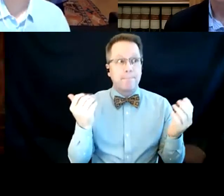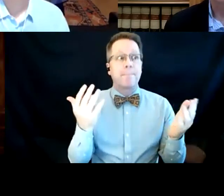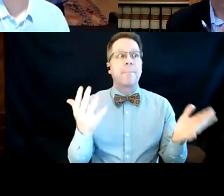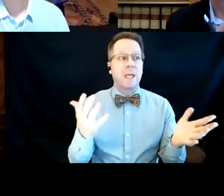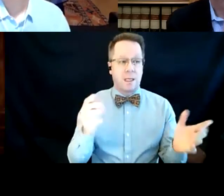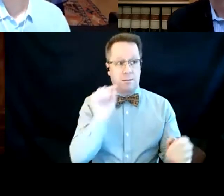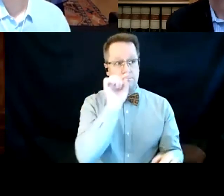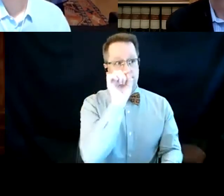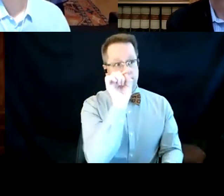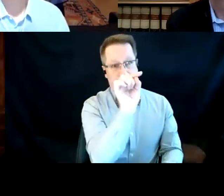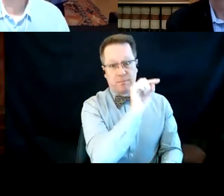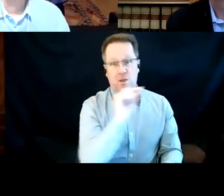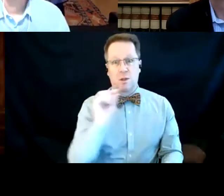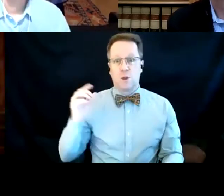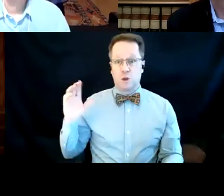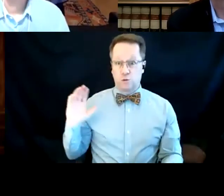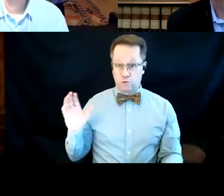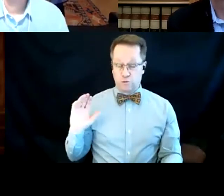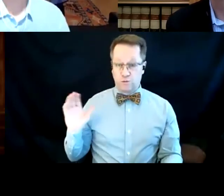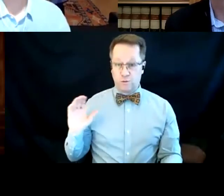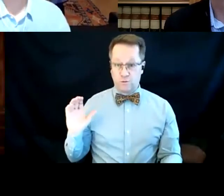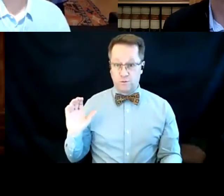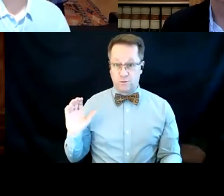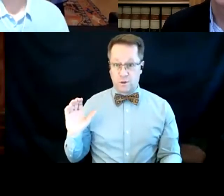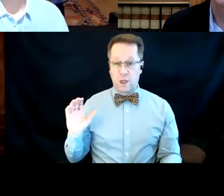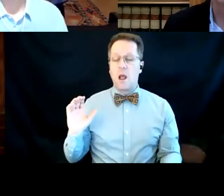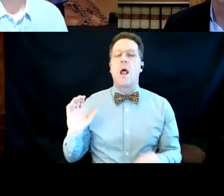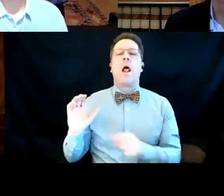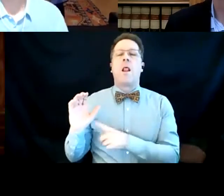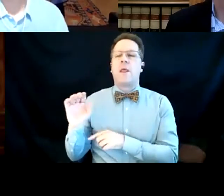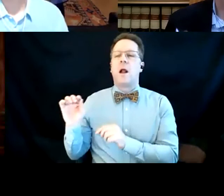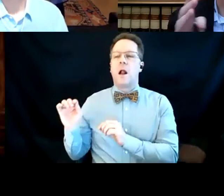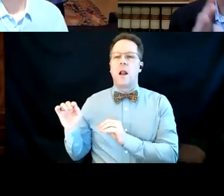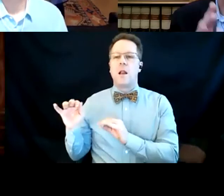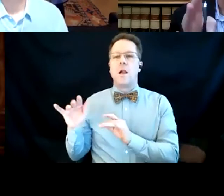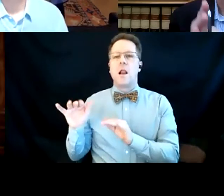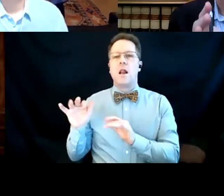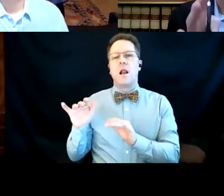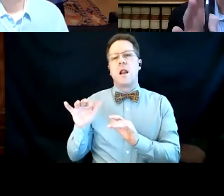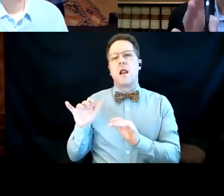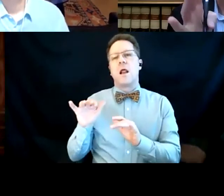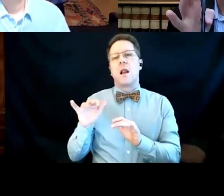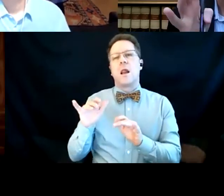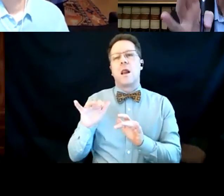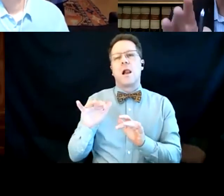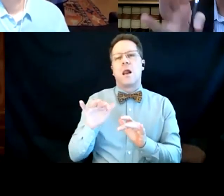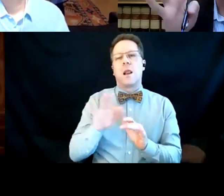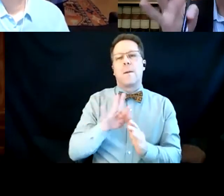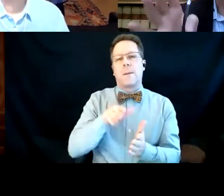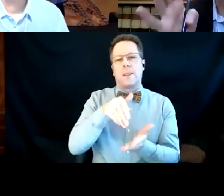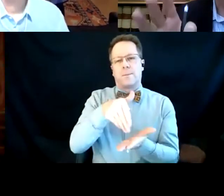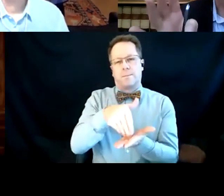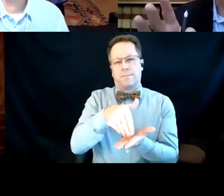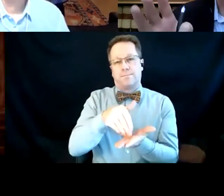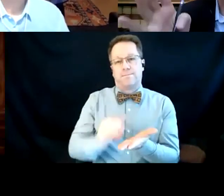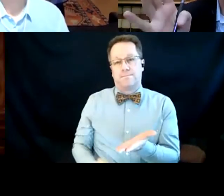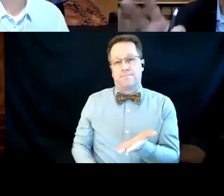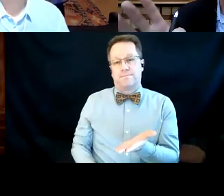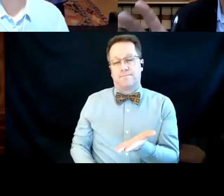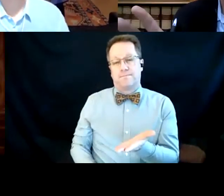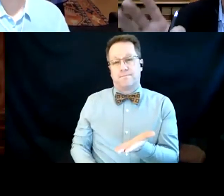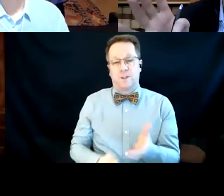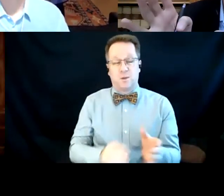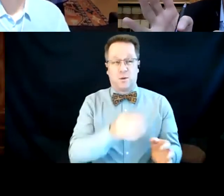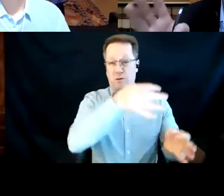the court had a majority of conservatives. And I don't think that's an accident. I think that's because the court as an institution has